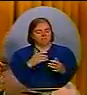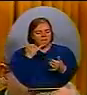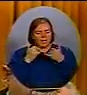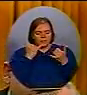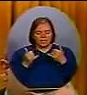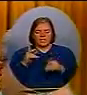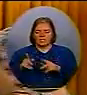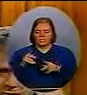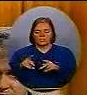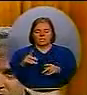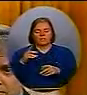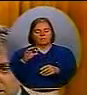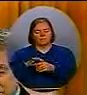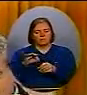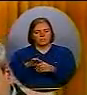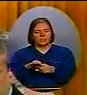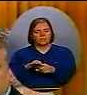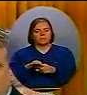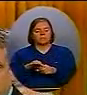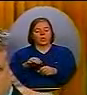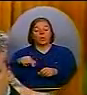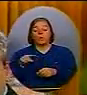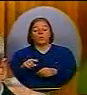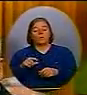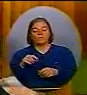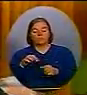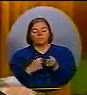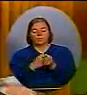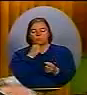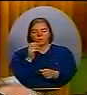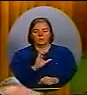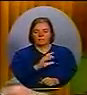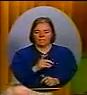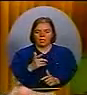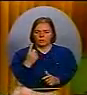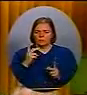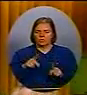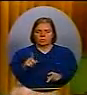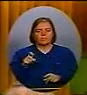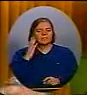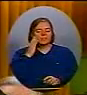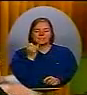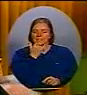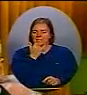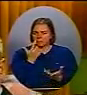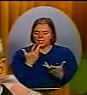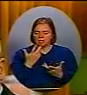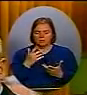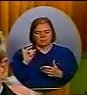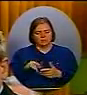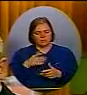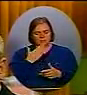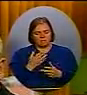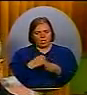side must know who's involved. So if we're talking about an organized campaign to suppress the vote, we're talking about breaking the law. So the